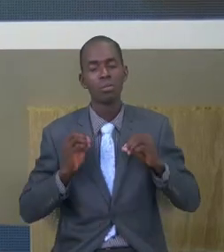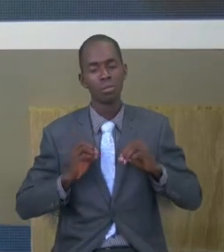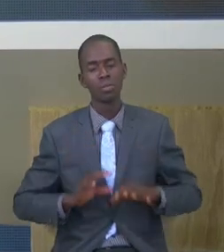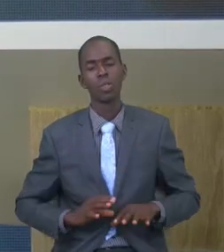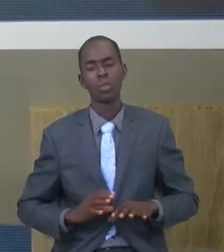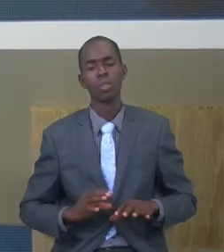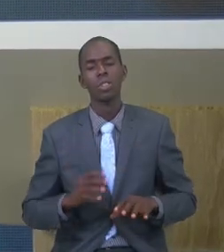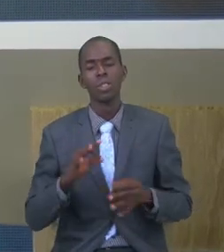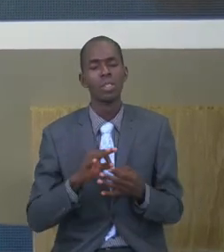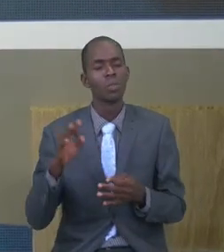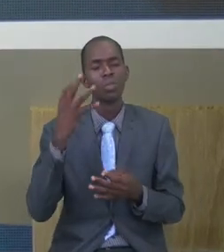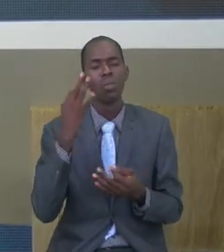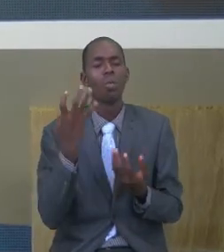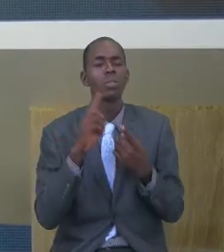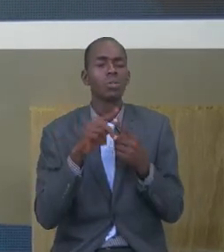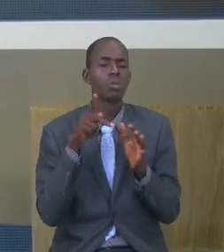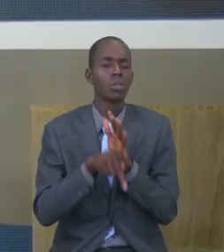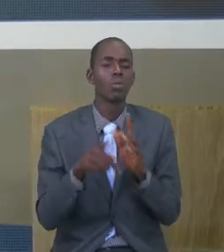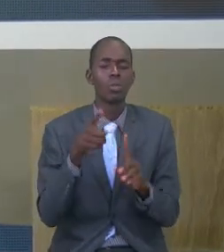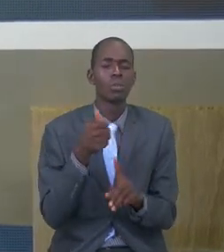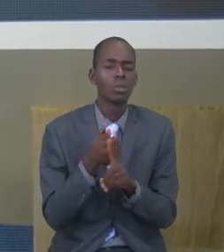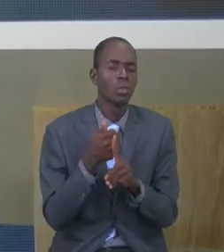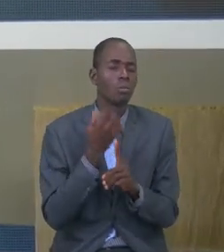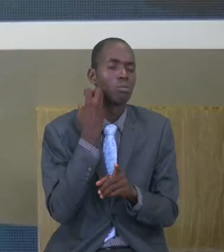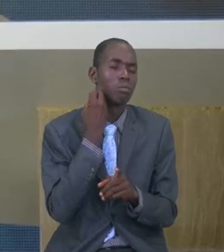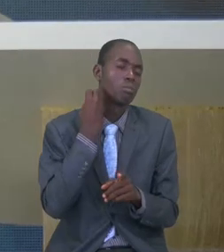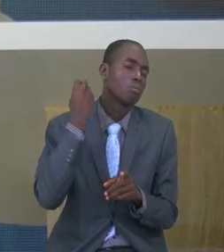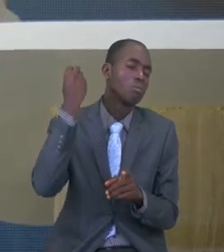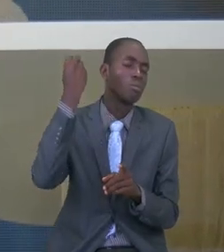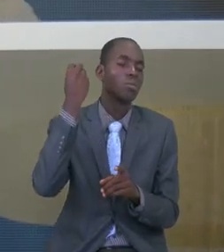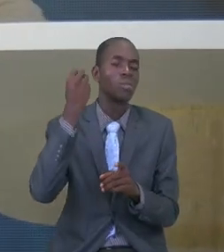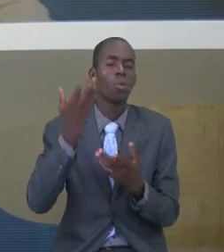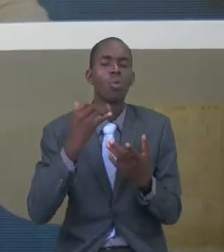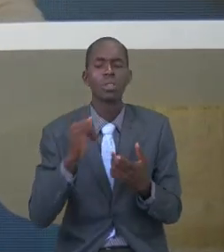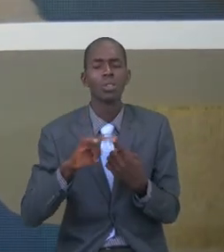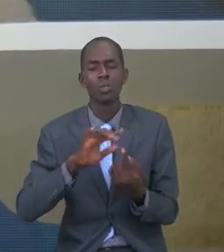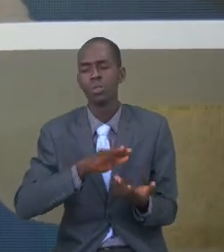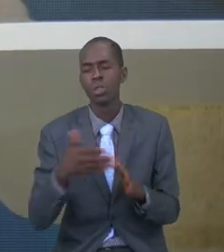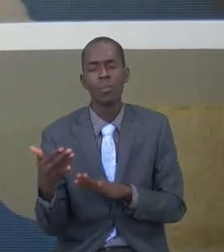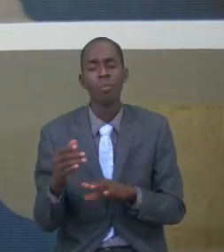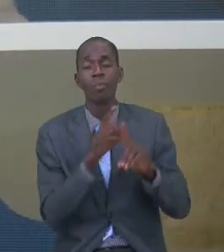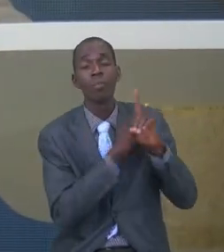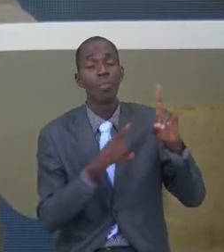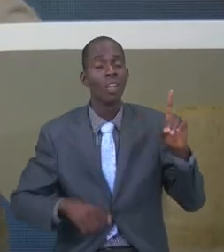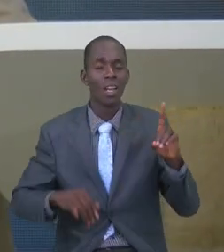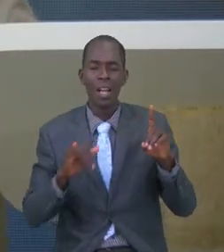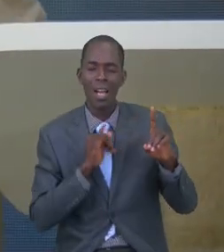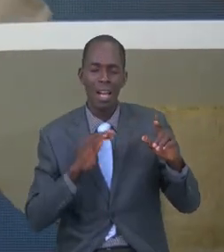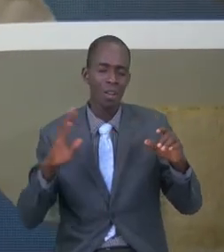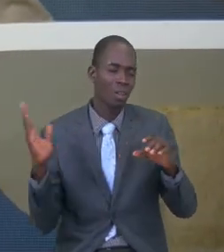of suicide, wanting to die, Lord, I cast them out